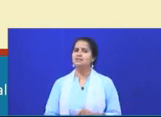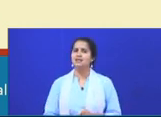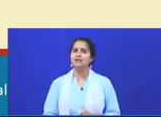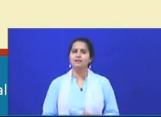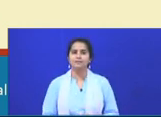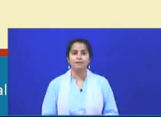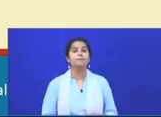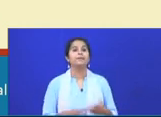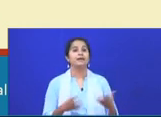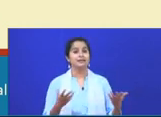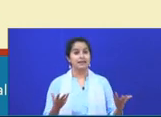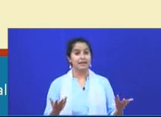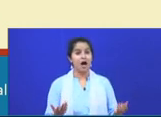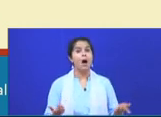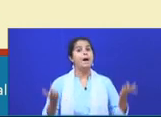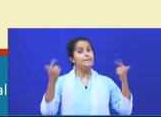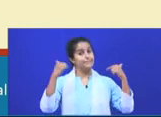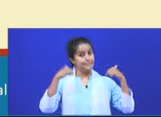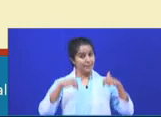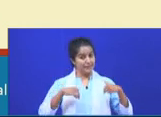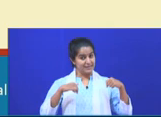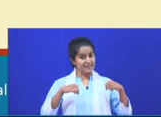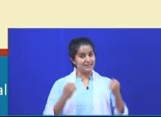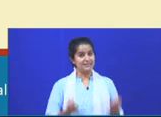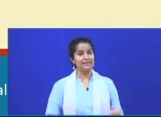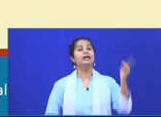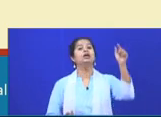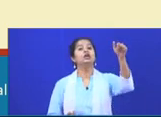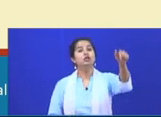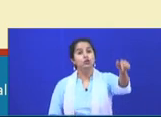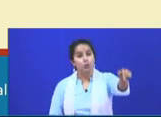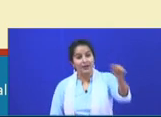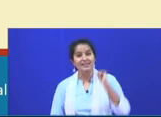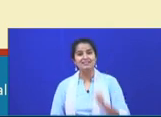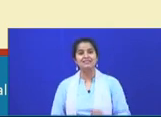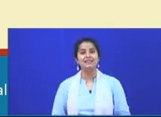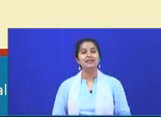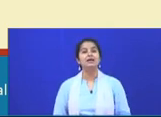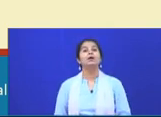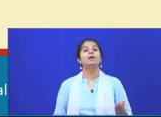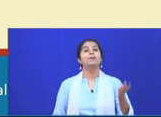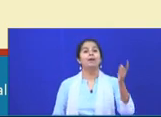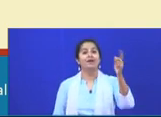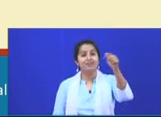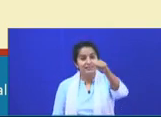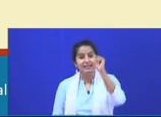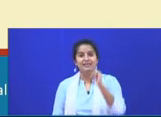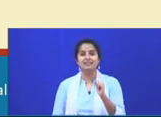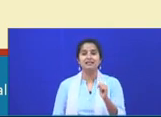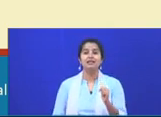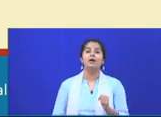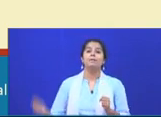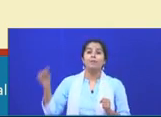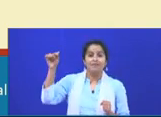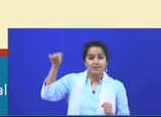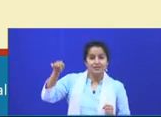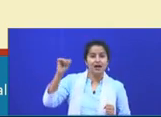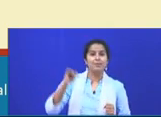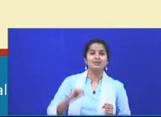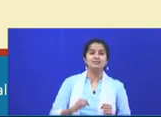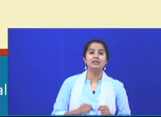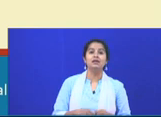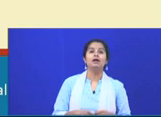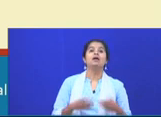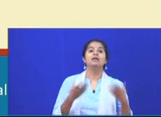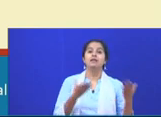kutra asti, daya mayi asti, twayi asti, bhavati asti,